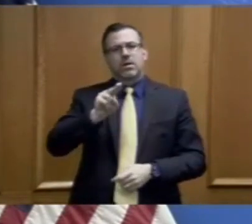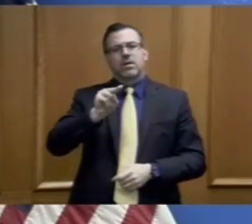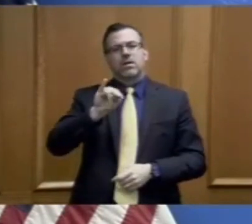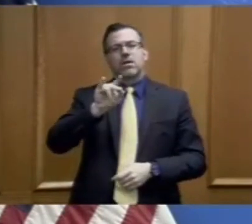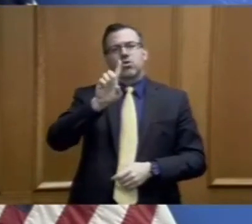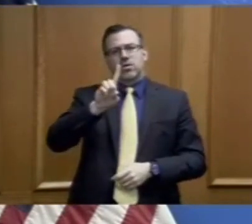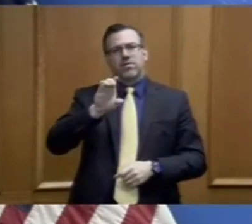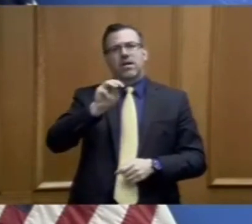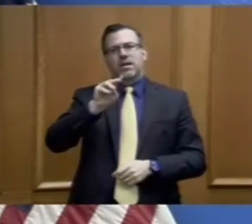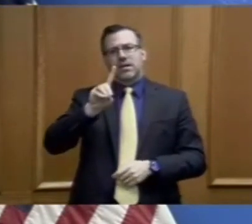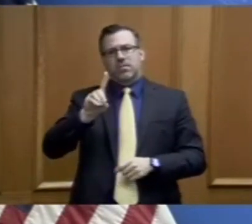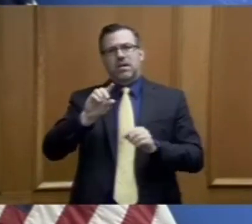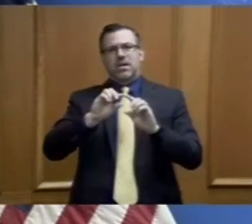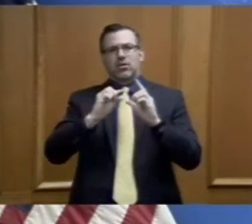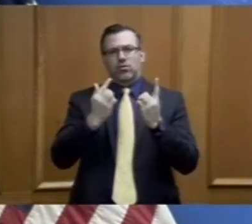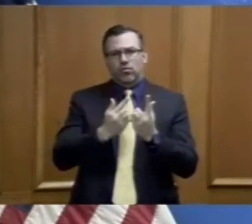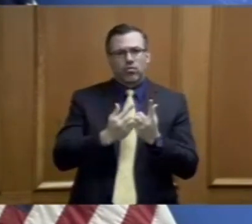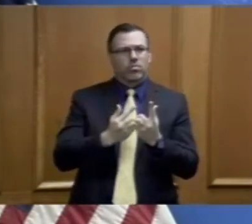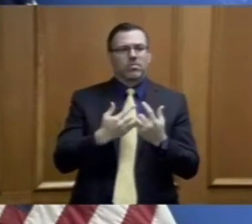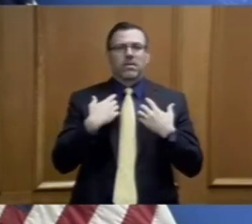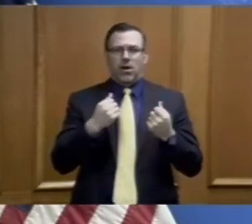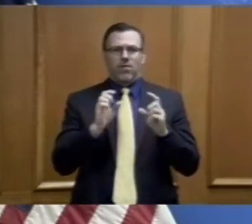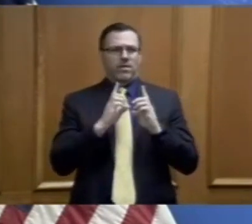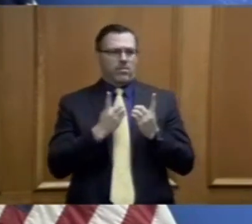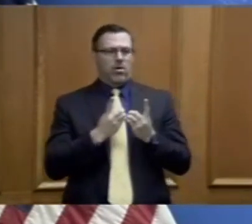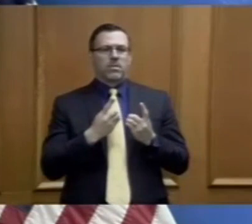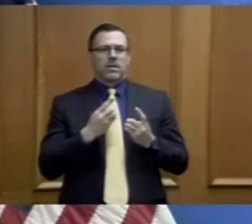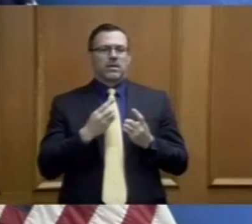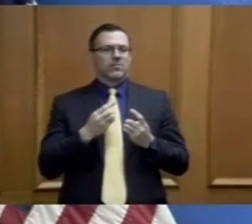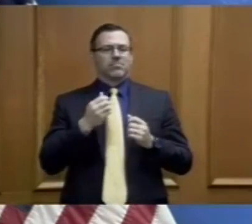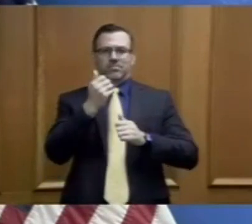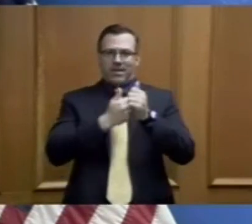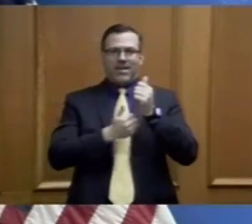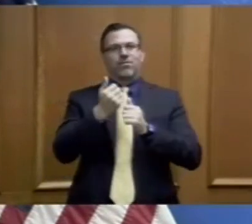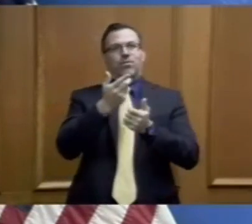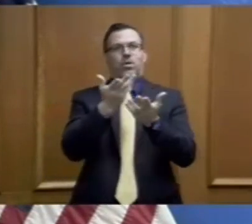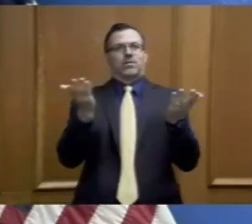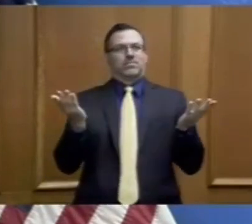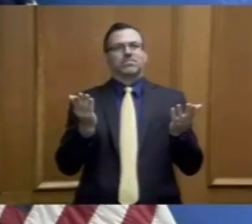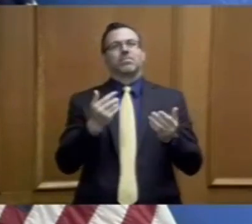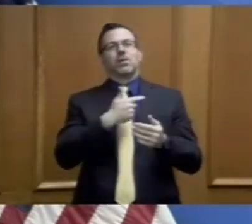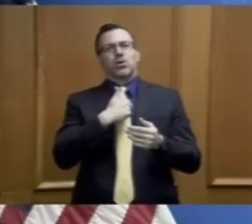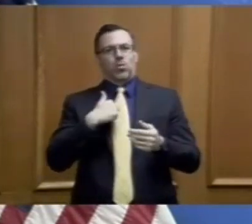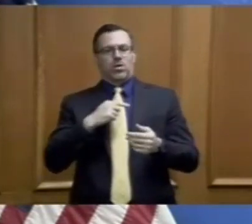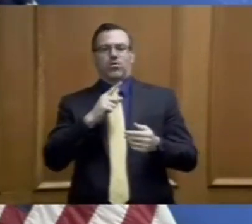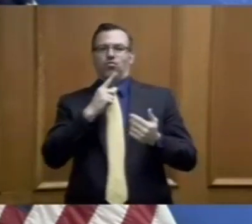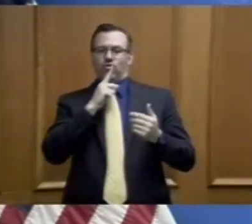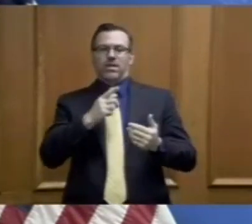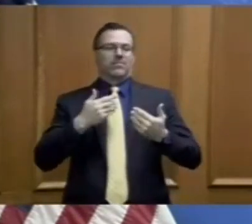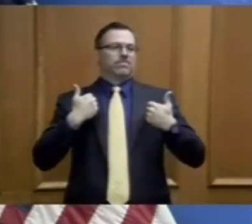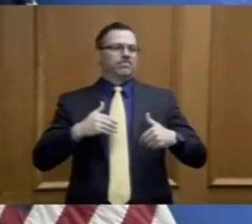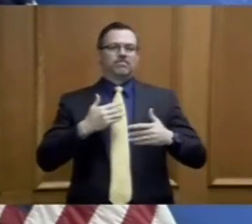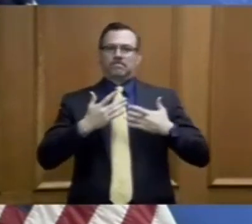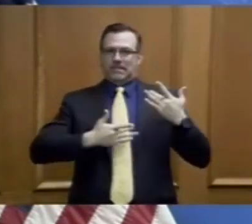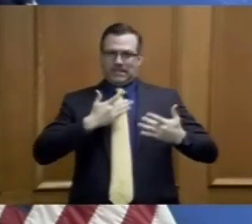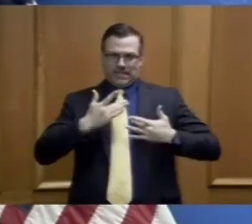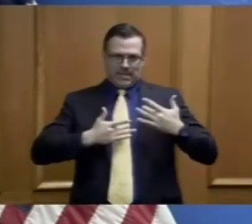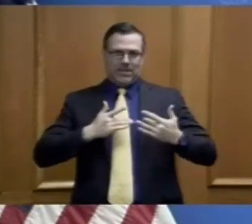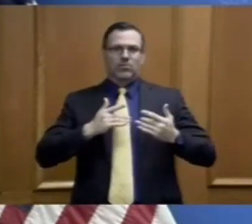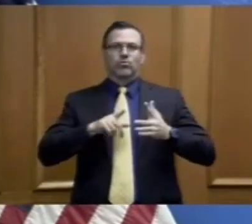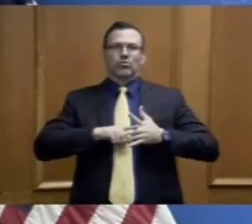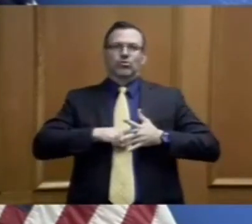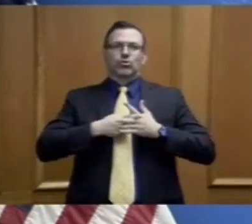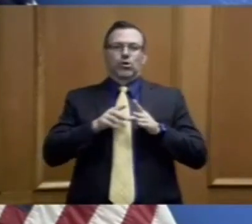all Tennesseans, we are grateful to be at a place where we can focus on getting Tennesseans back to